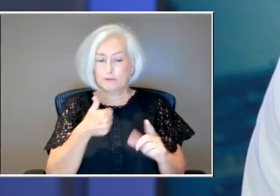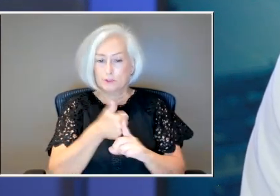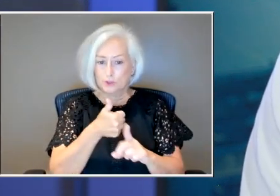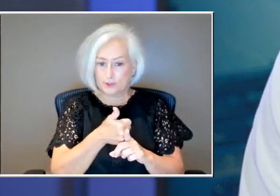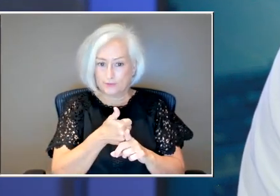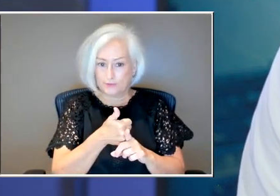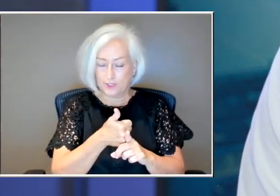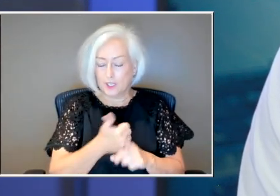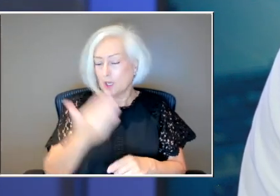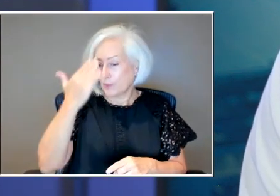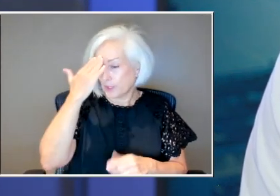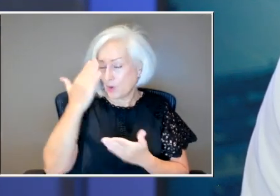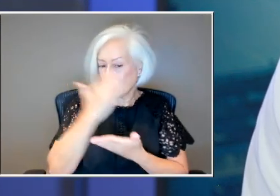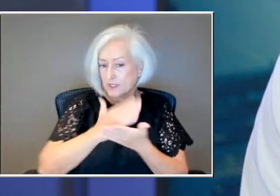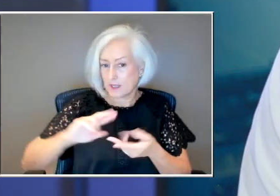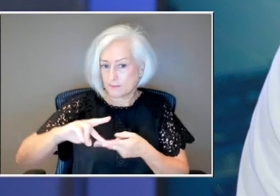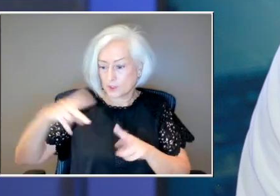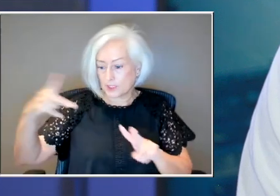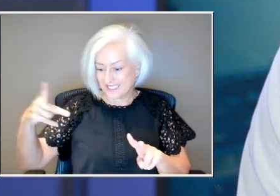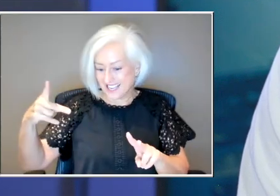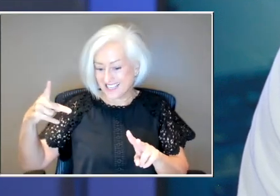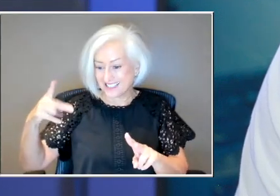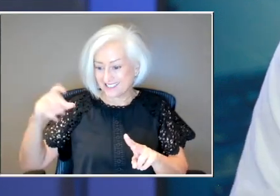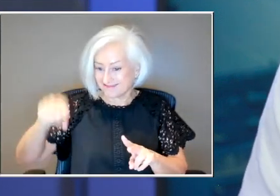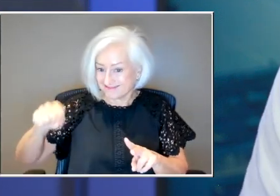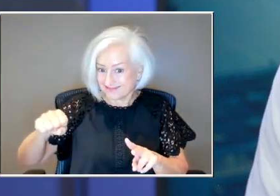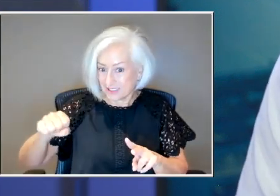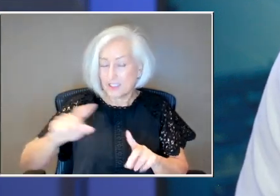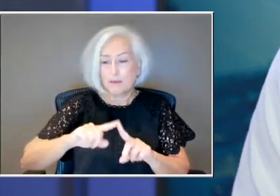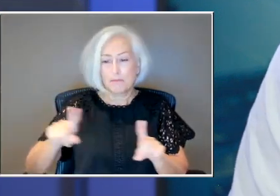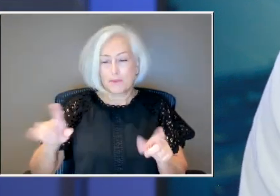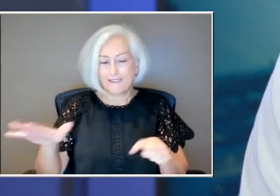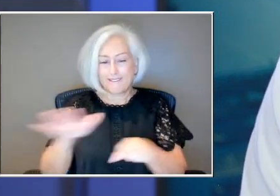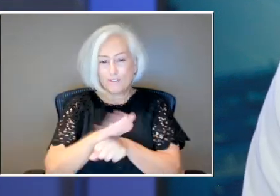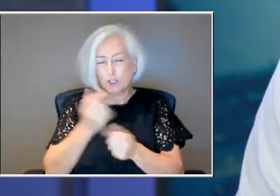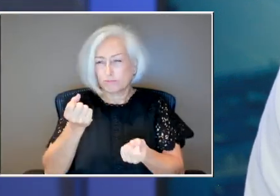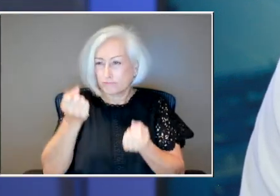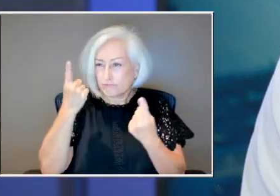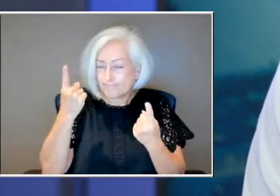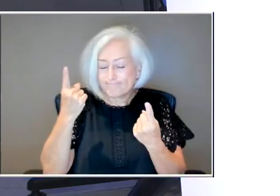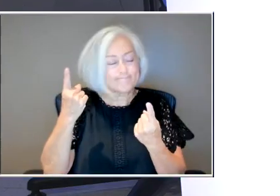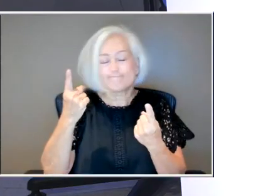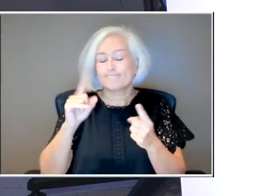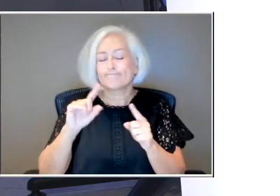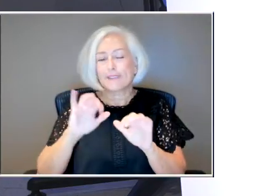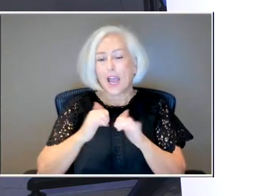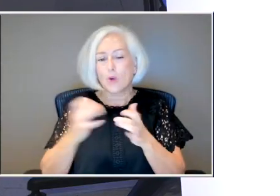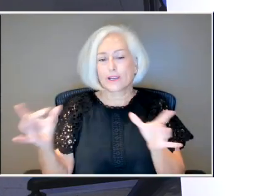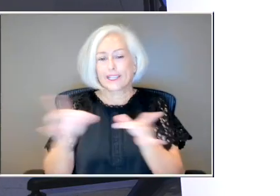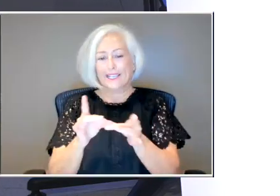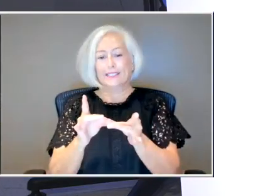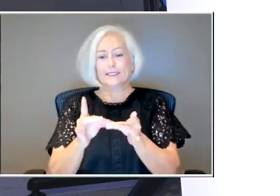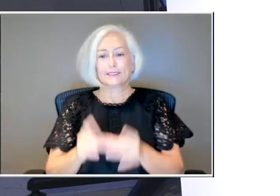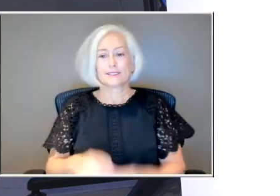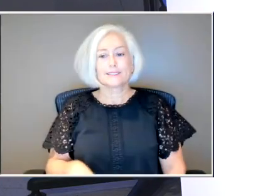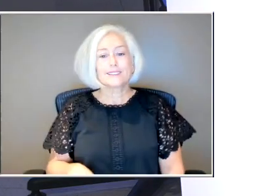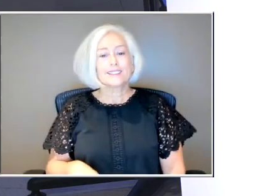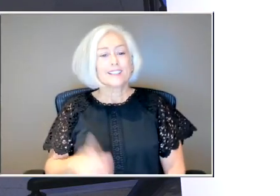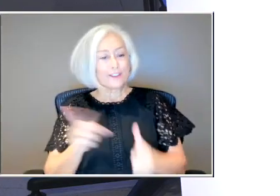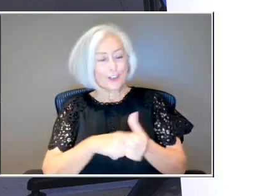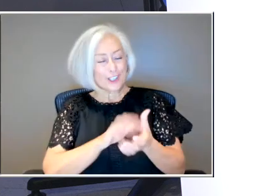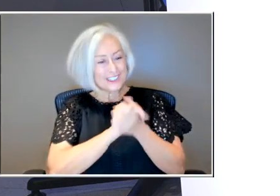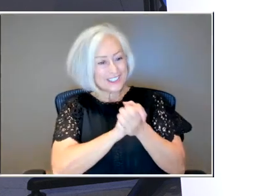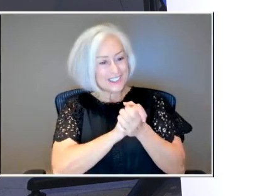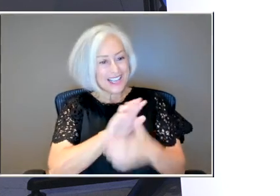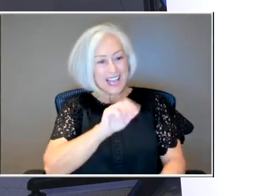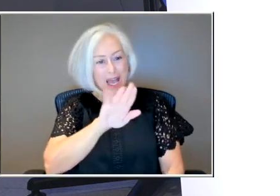genetic predisposition to the disease, but it's not fully understood how that works. Jeremy says, congratulations, Abby.